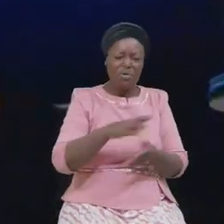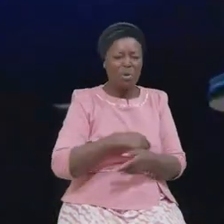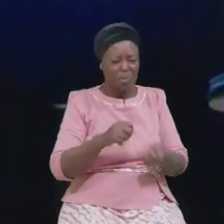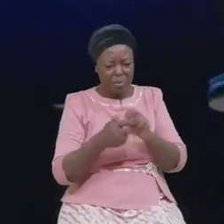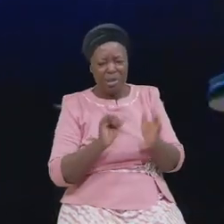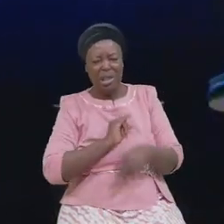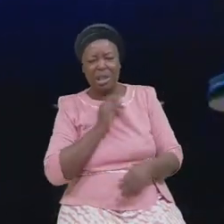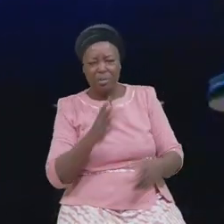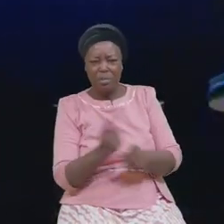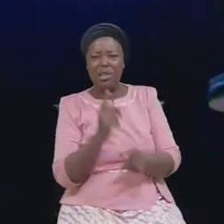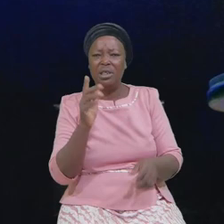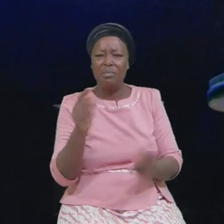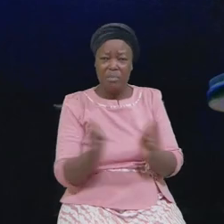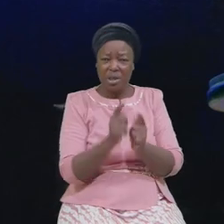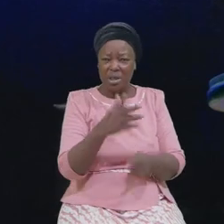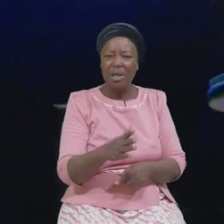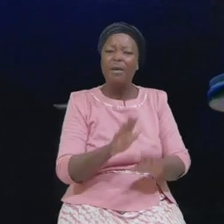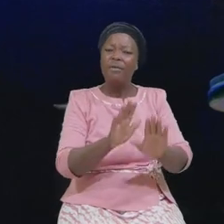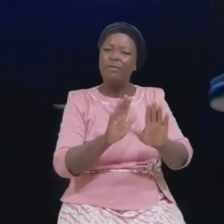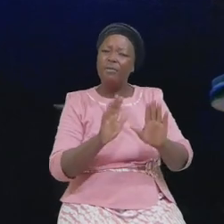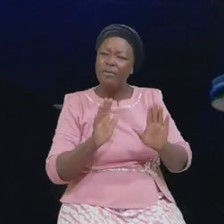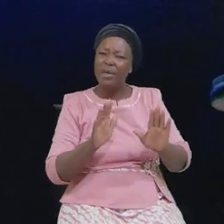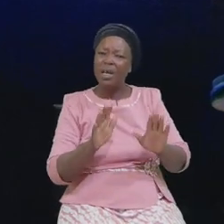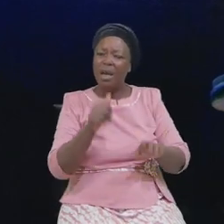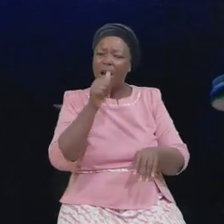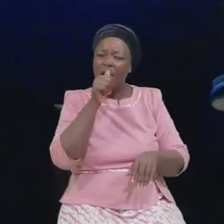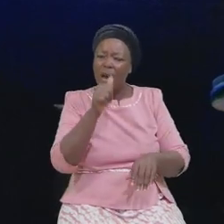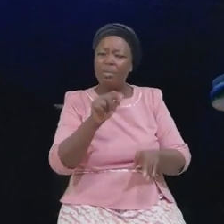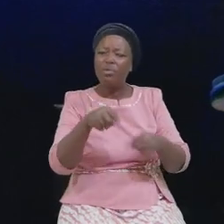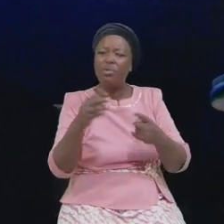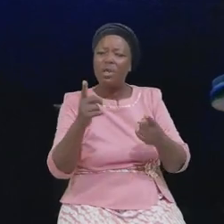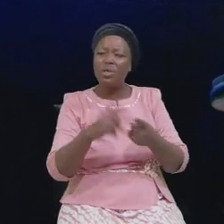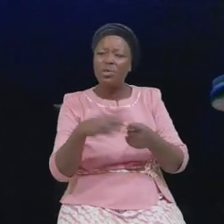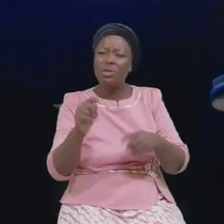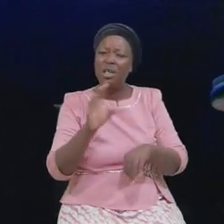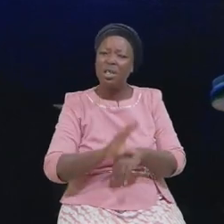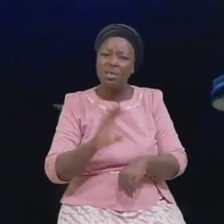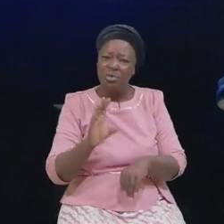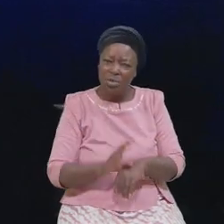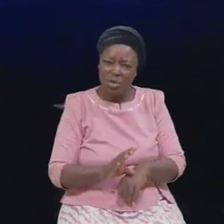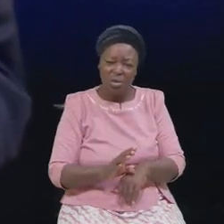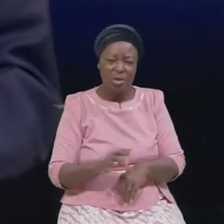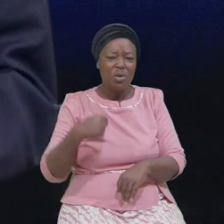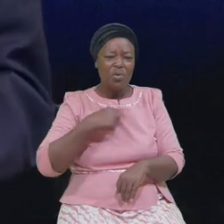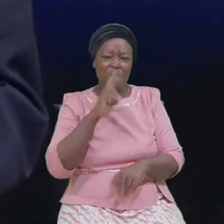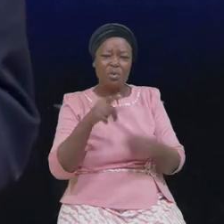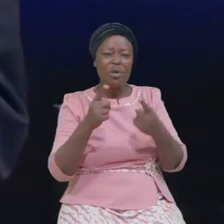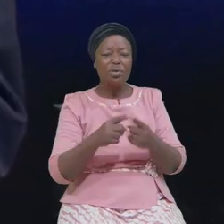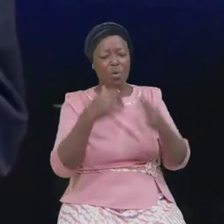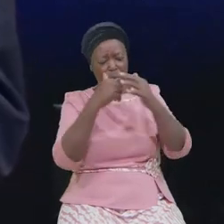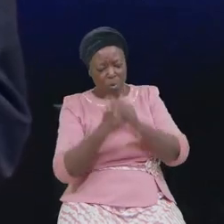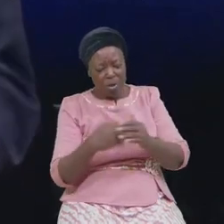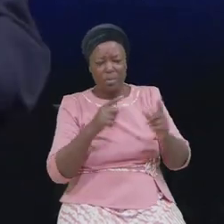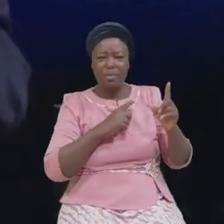will meet there. Fear. I'm going to the church. We're going to worship the